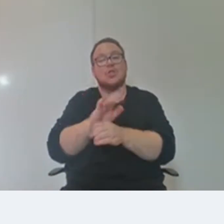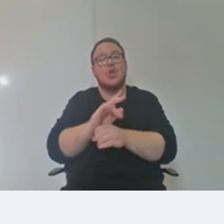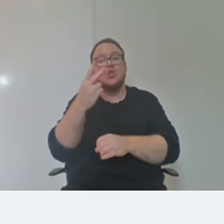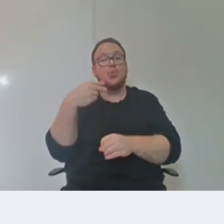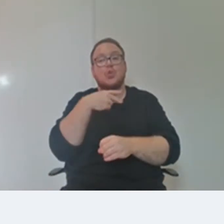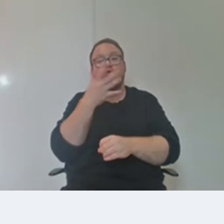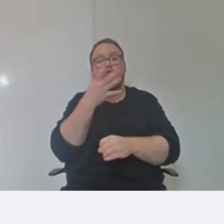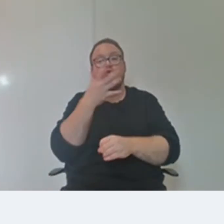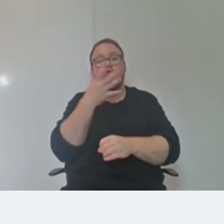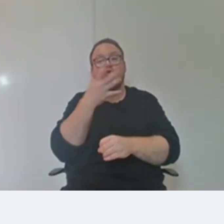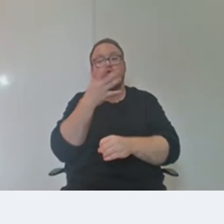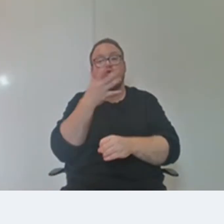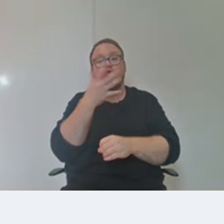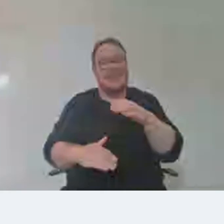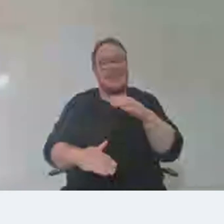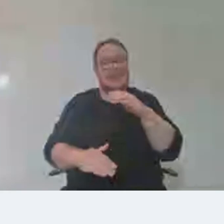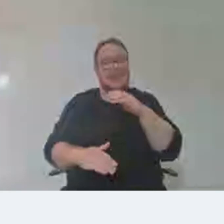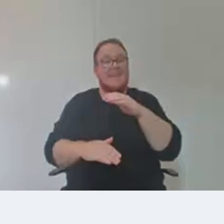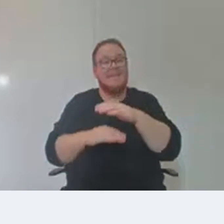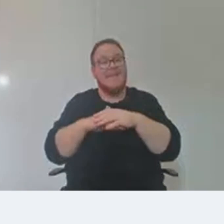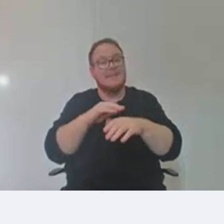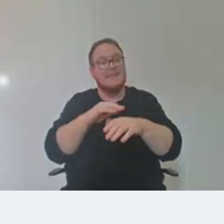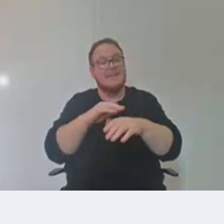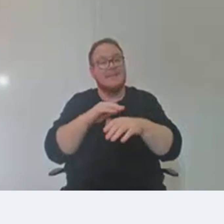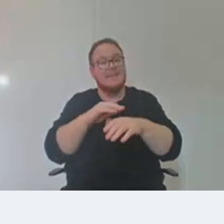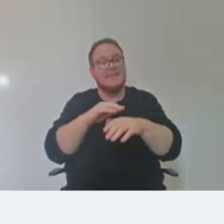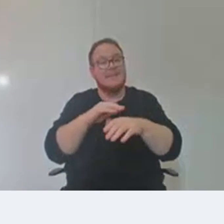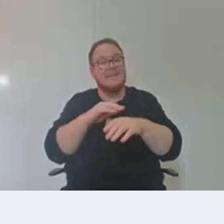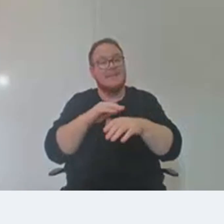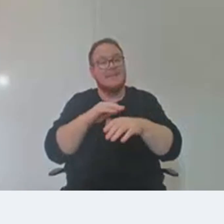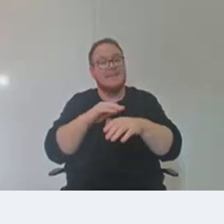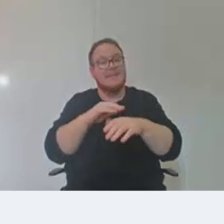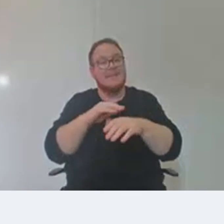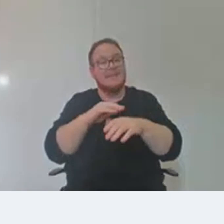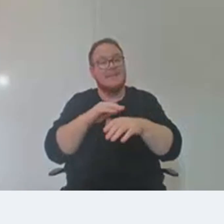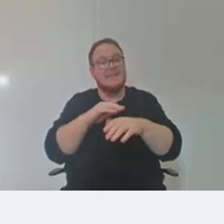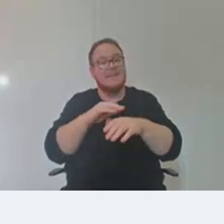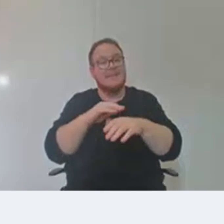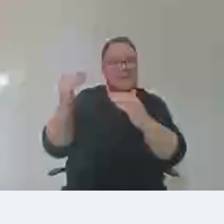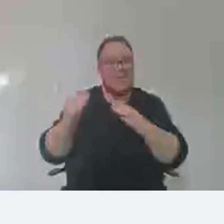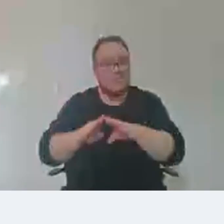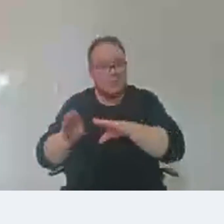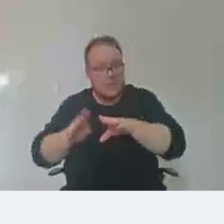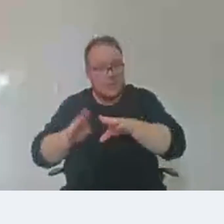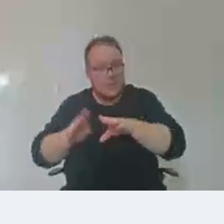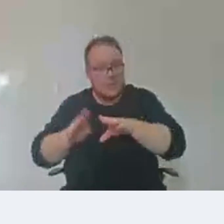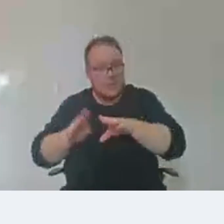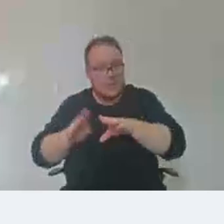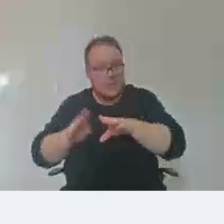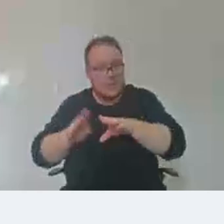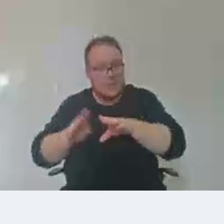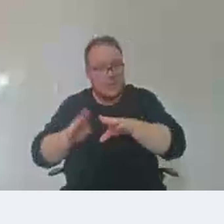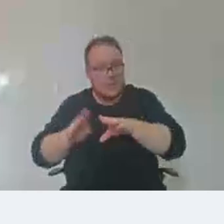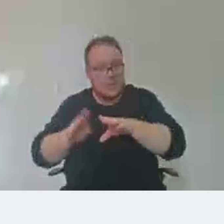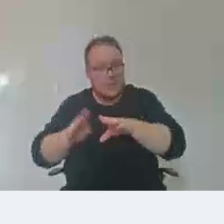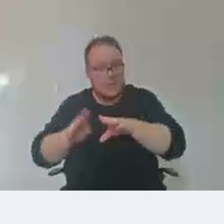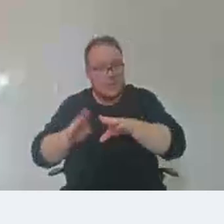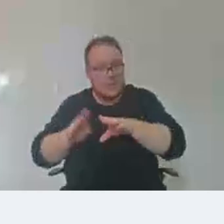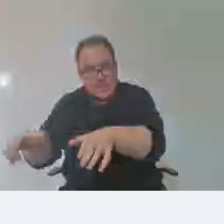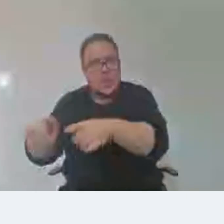equivalents, advanced nurse practitioners, physios, prescribing pharmacists to actually support